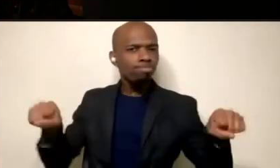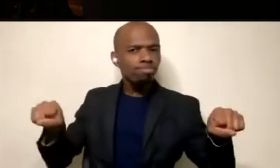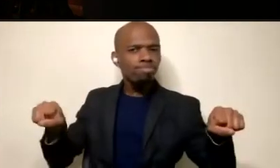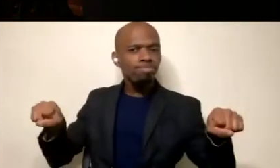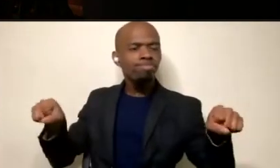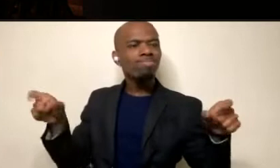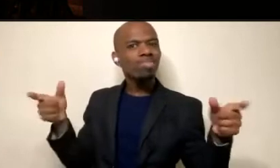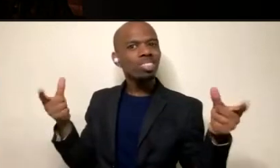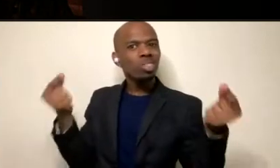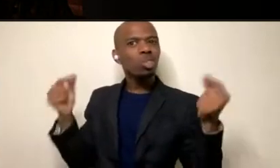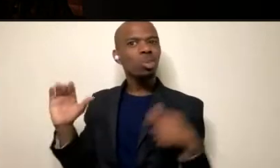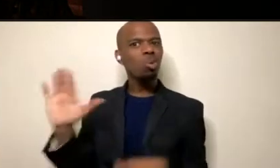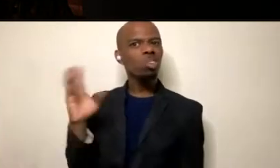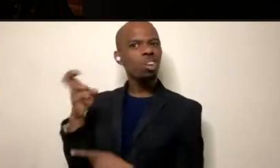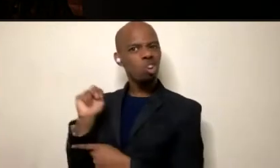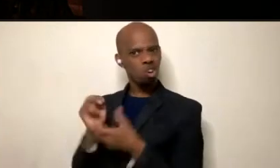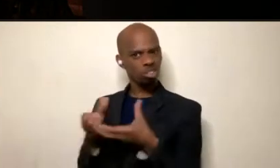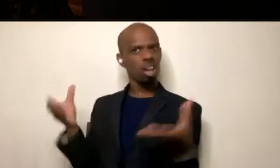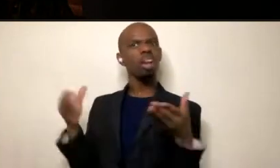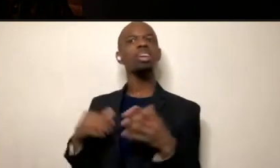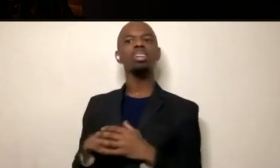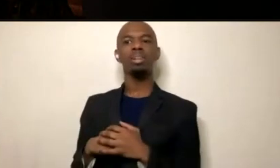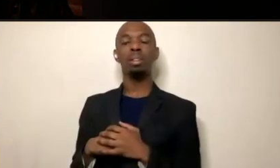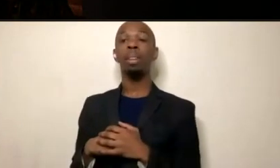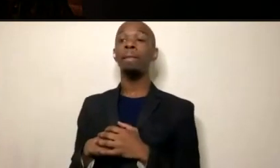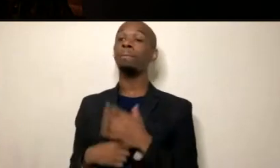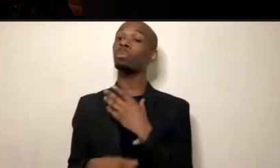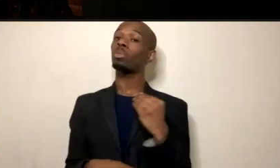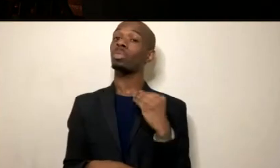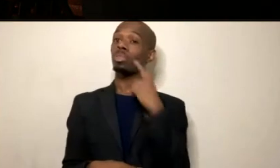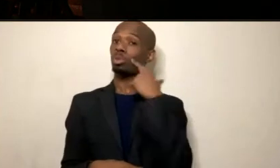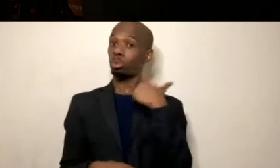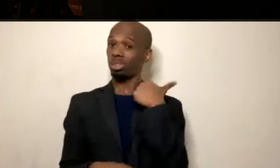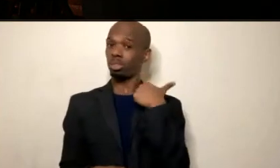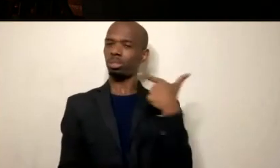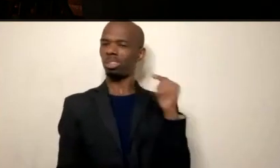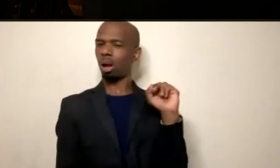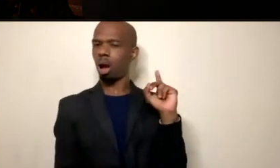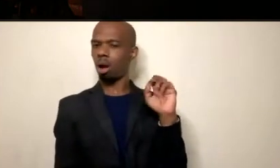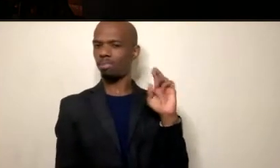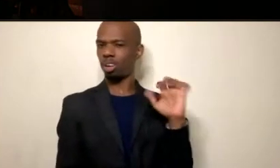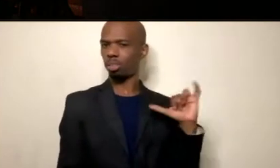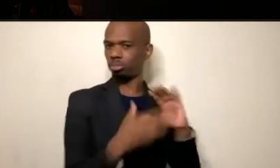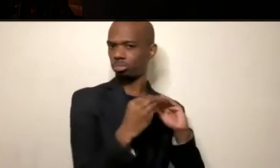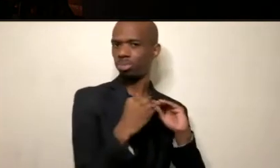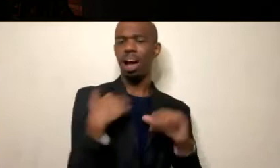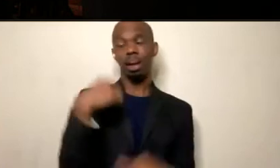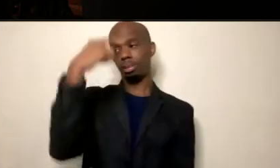Then for me, man, I have a theory about this that I don't know how it's, I don't think it's really very advanced, but,